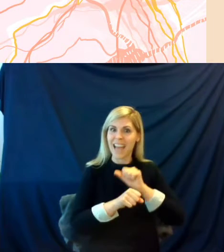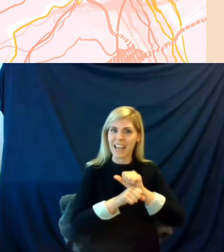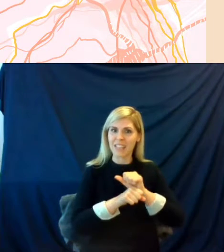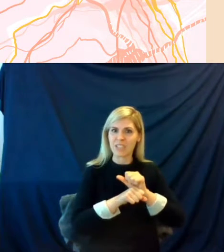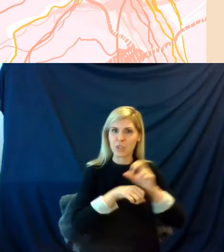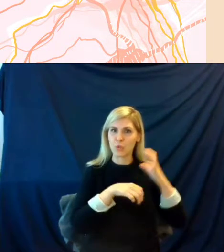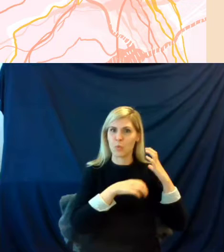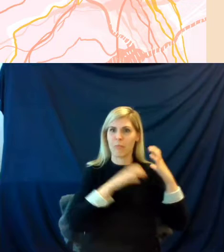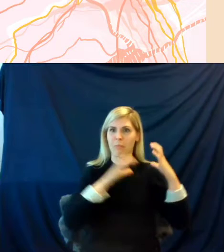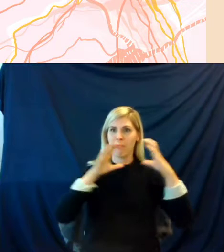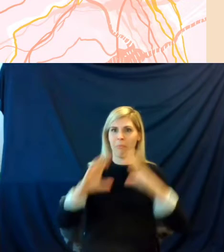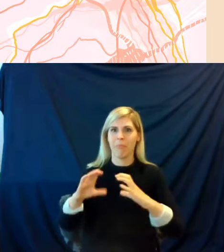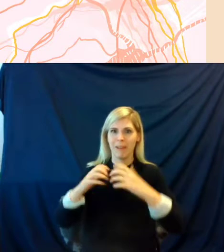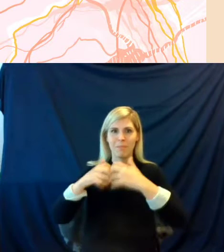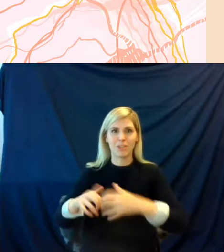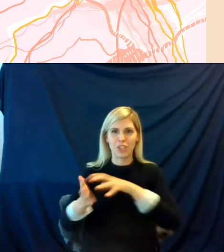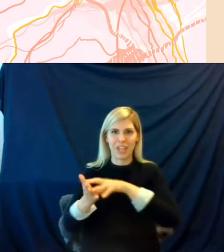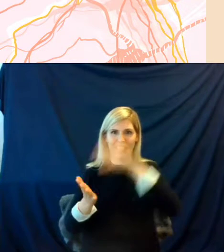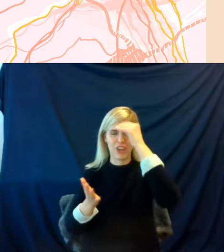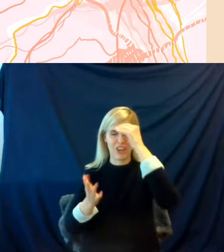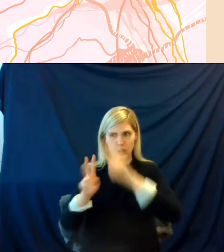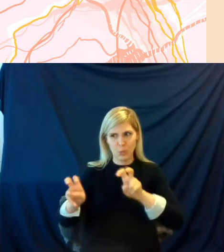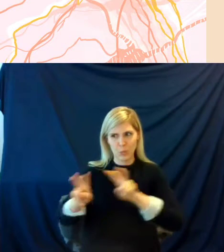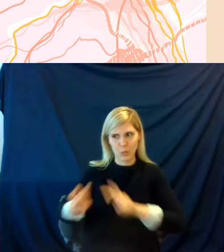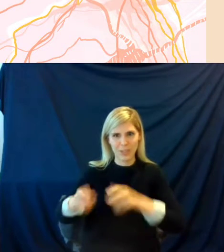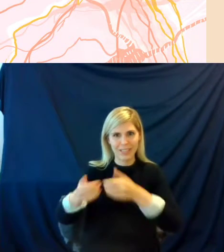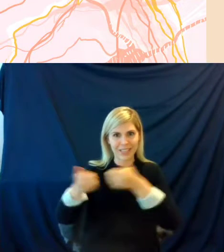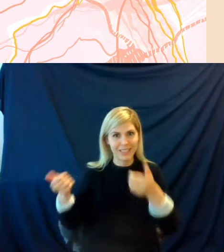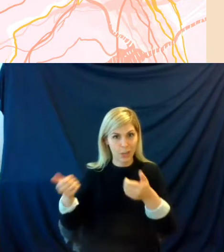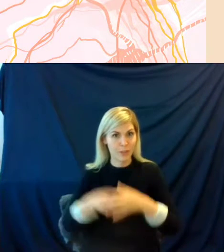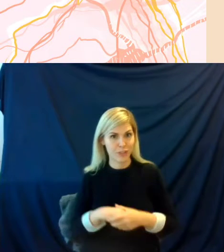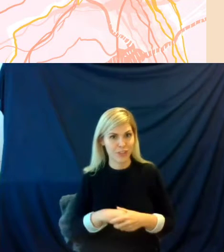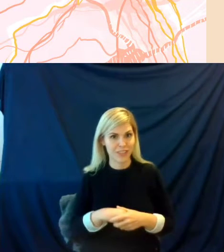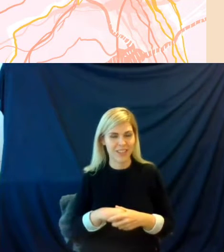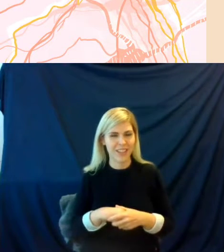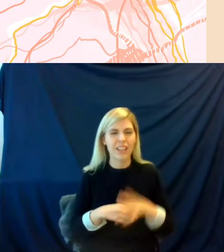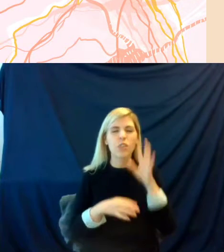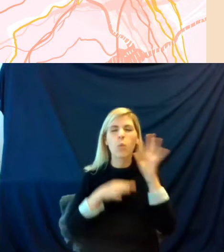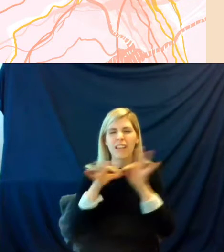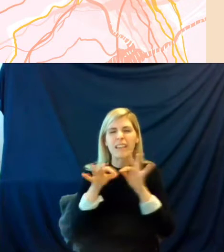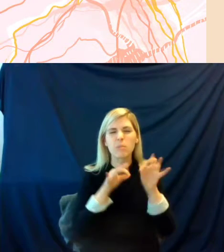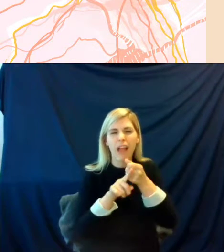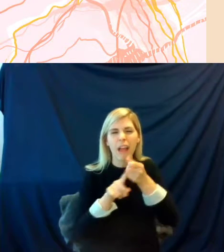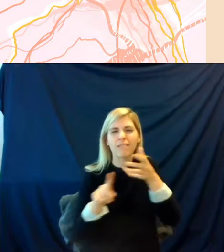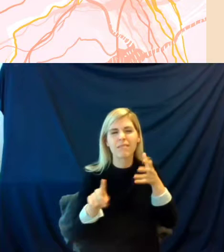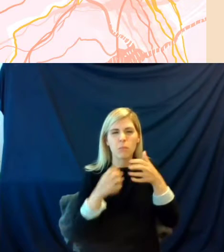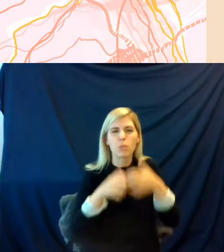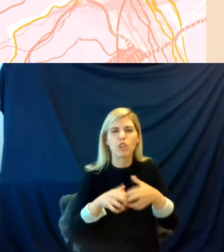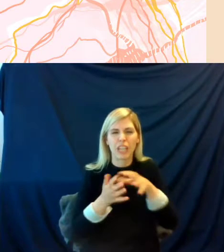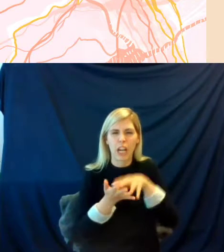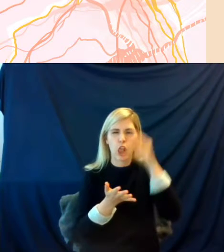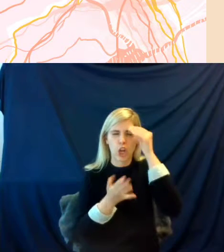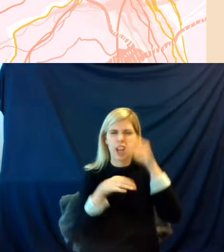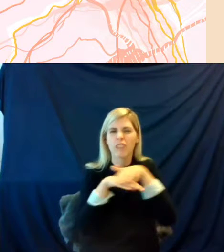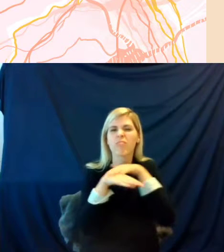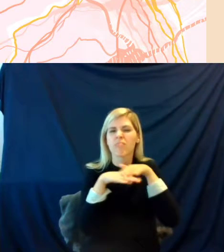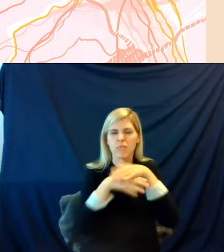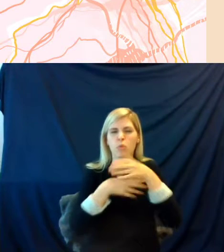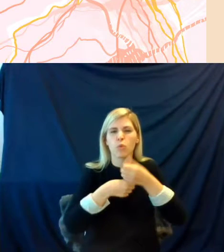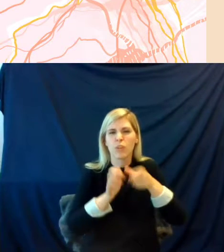task for machine learning. And let's just go through a little bit of how machine learning works at a very high